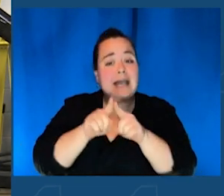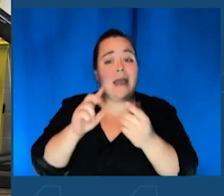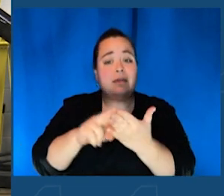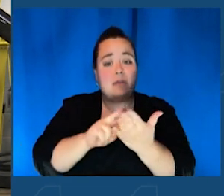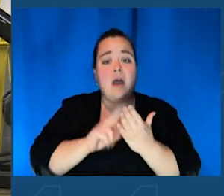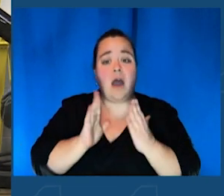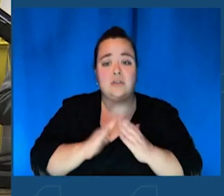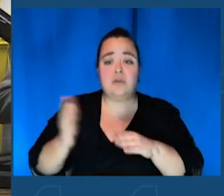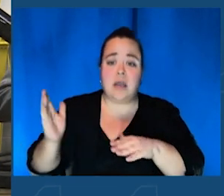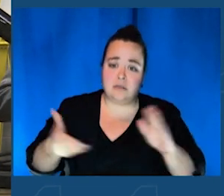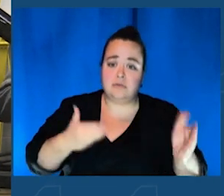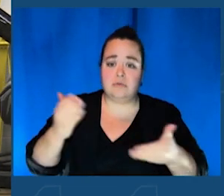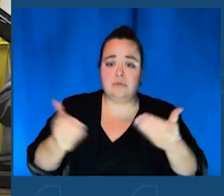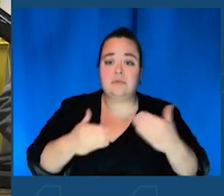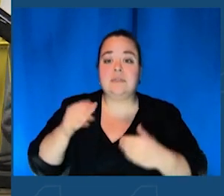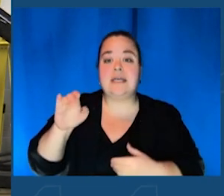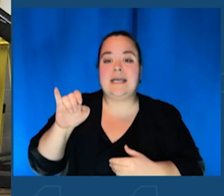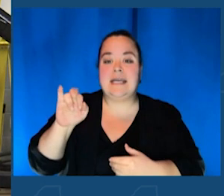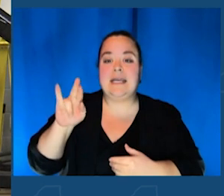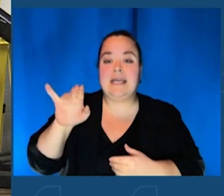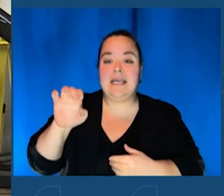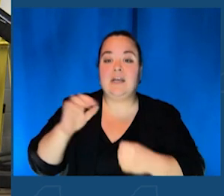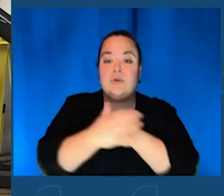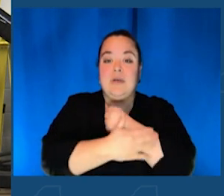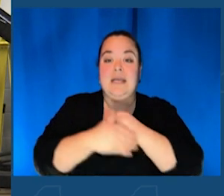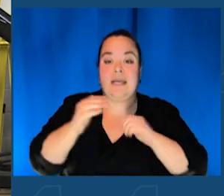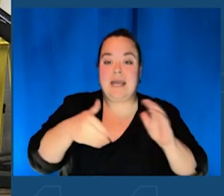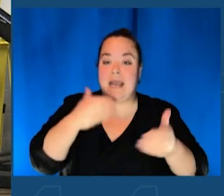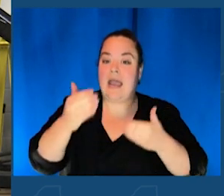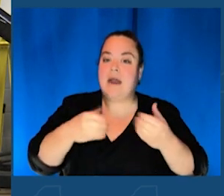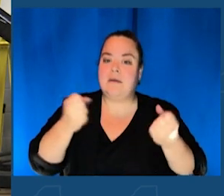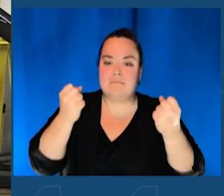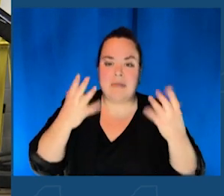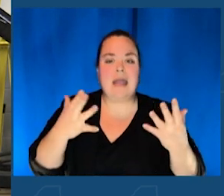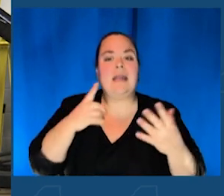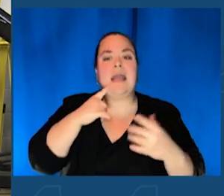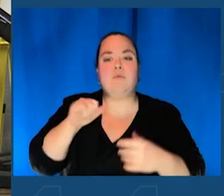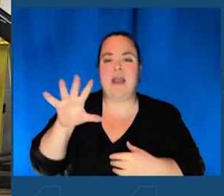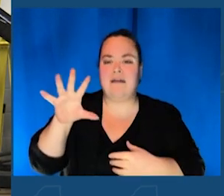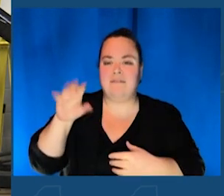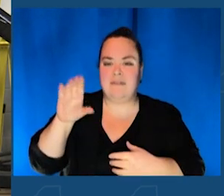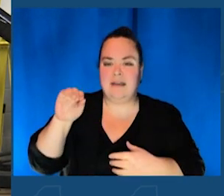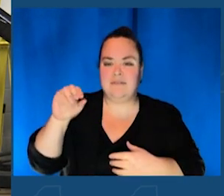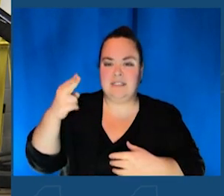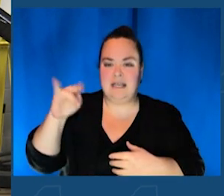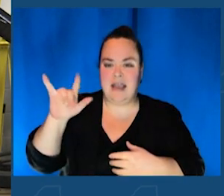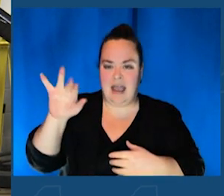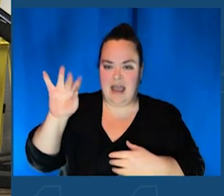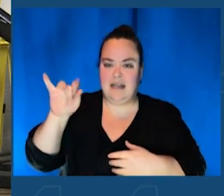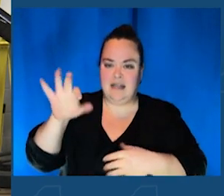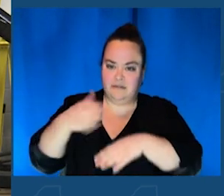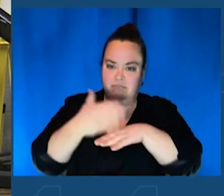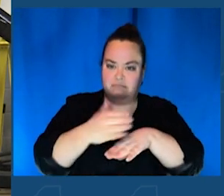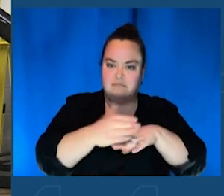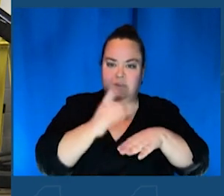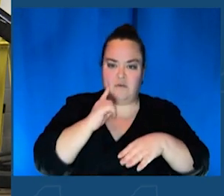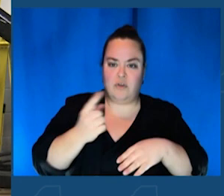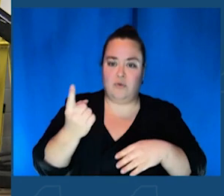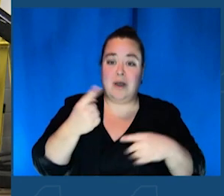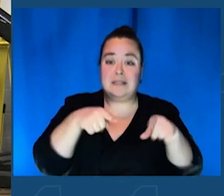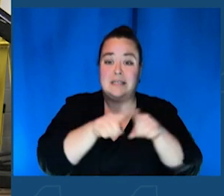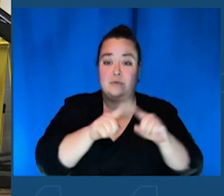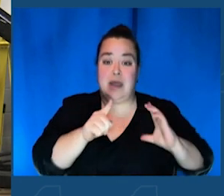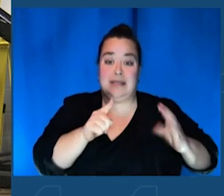has hired multiple contractors, and we have about 50 high lifts that we've contracted for on the road, in addition to the ones that we have in our snow